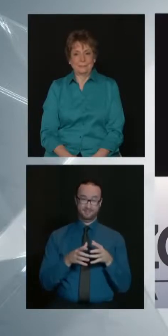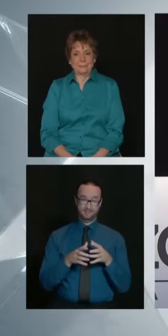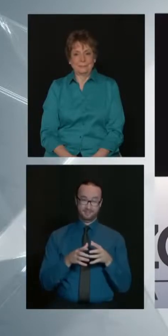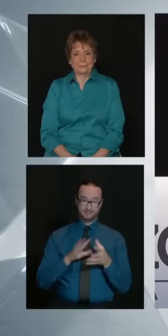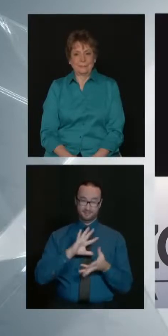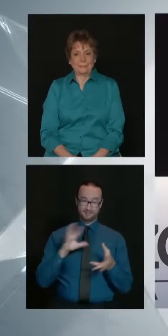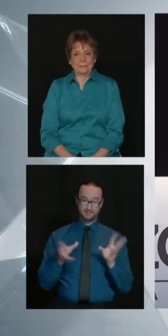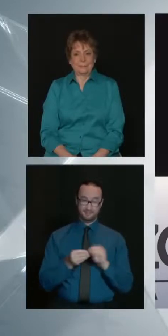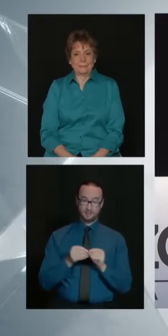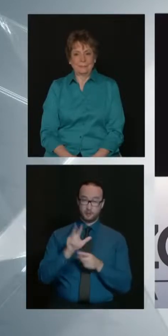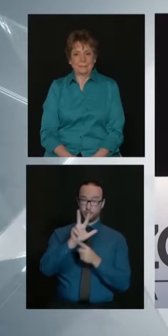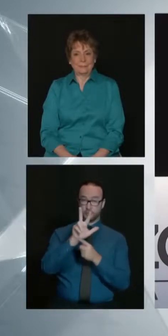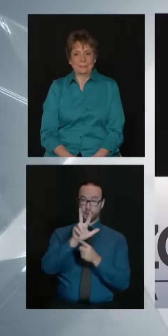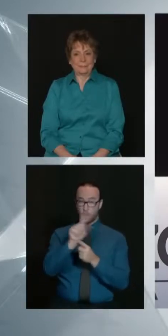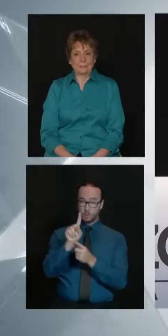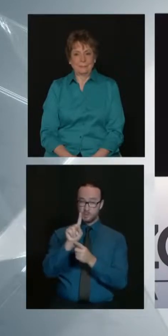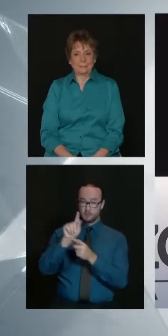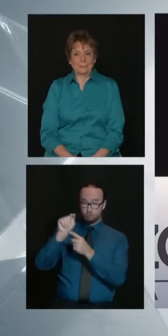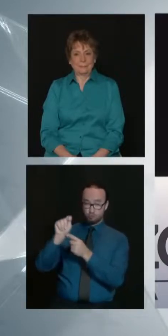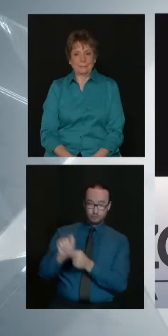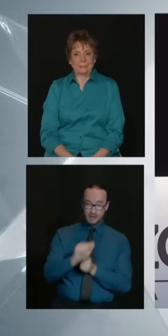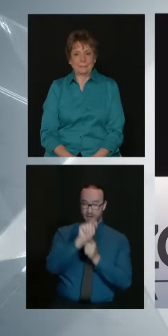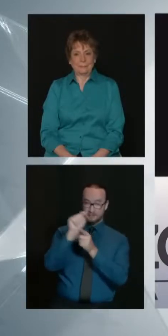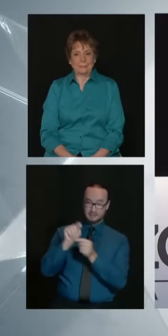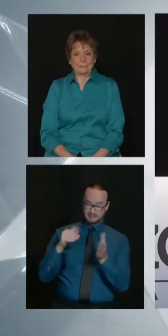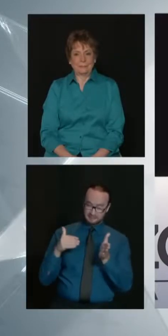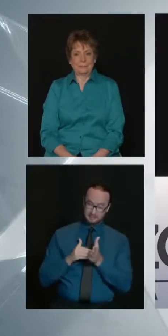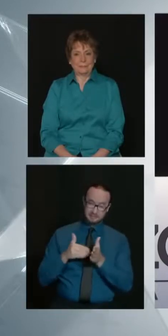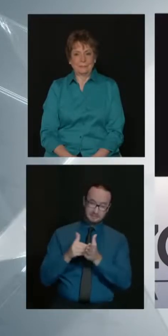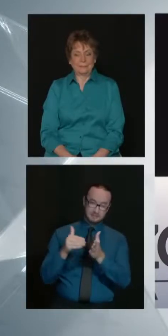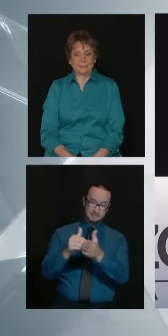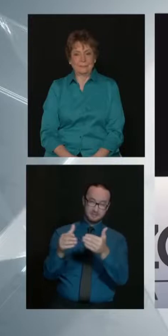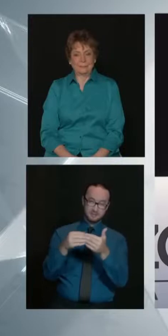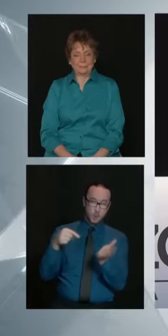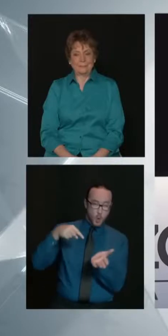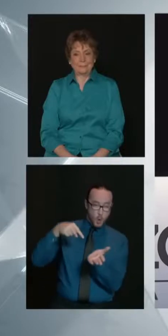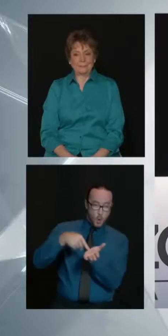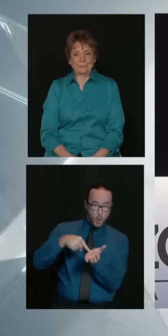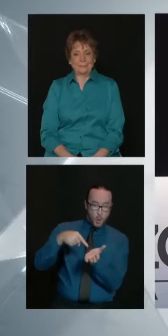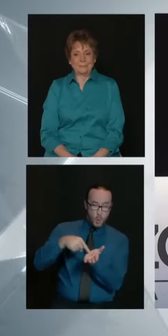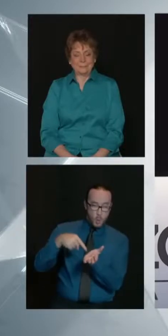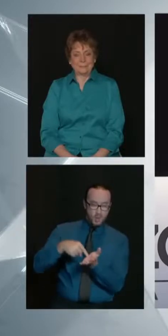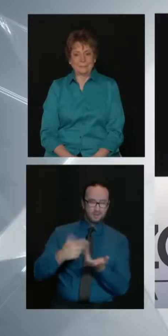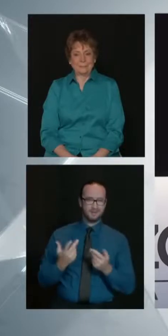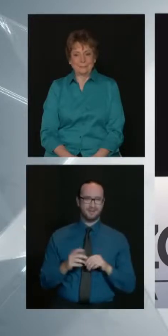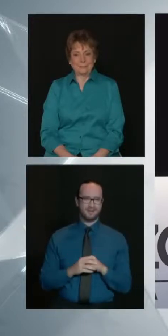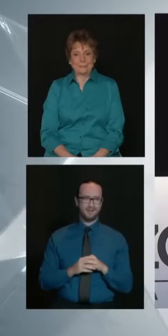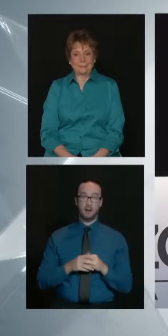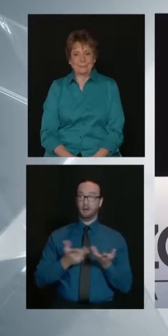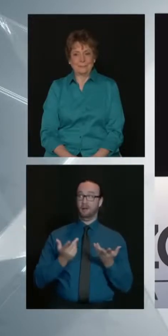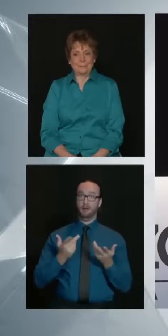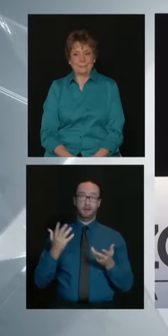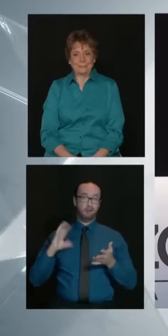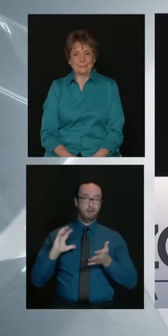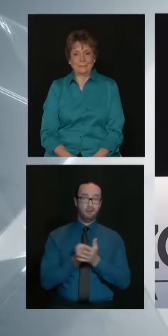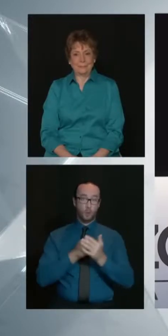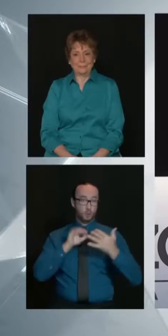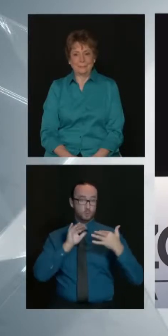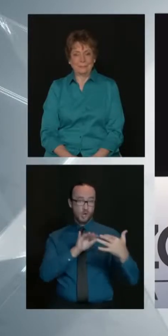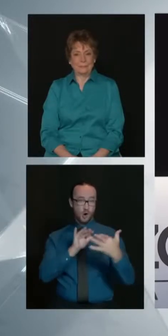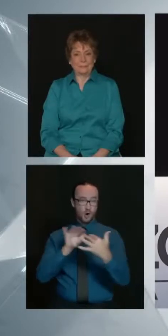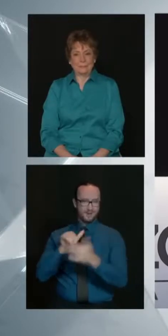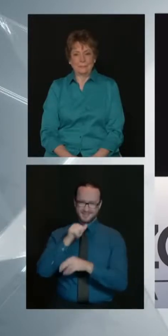40 years. Unnecessary wars, a mismanaged pandemic, and a tribalism that is tearing